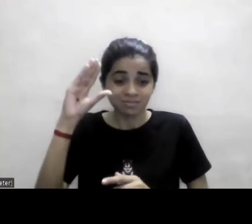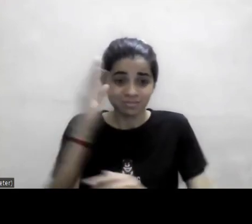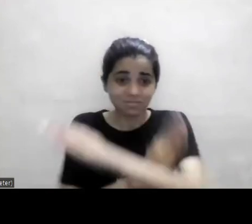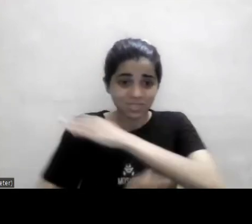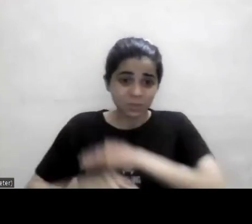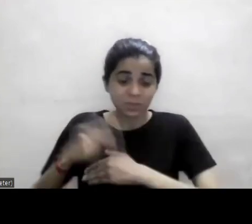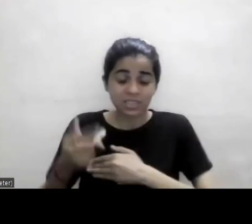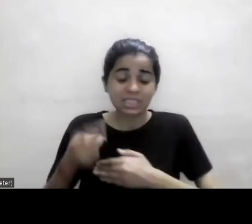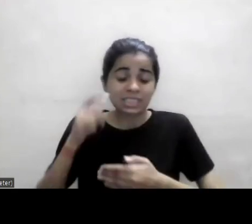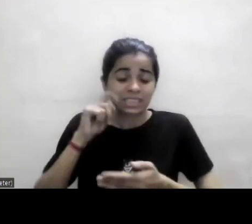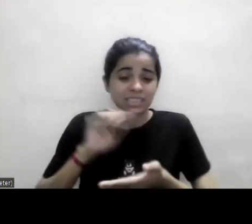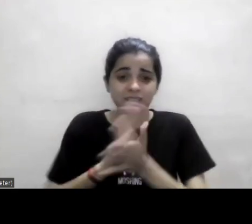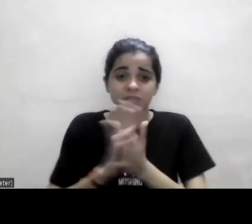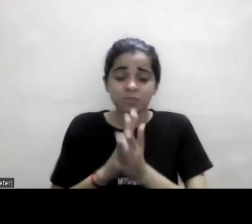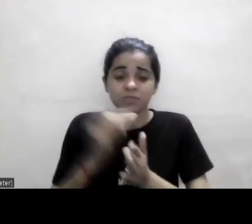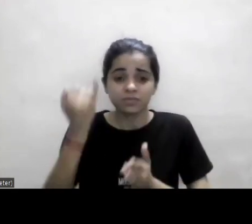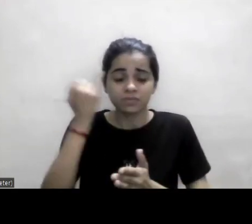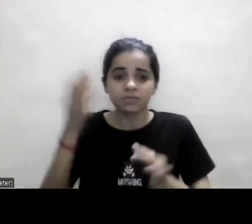raped.